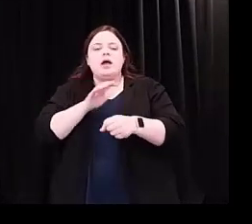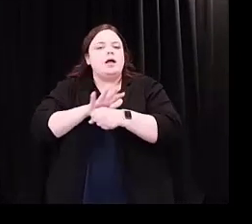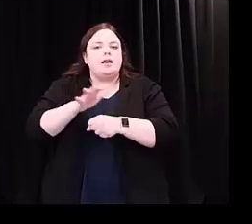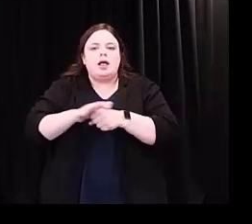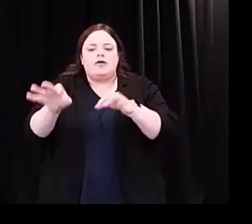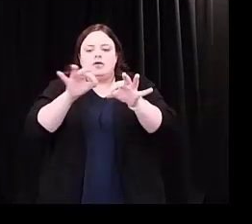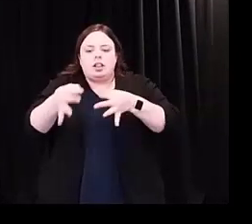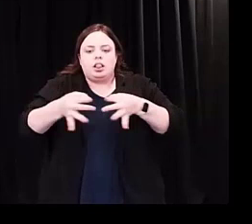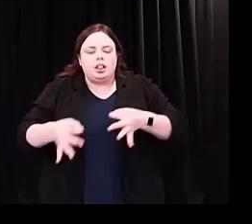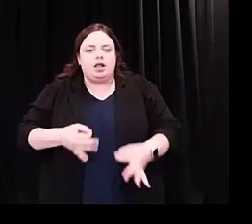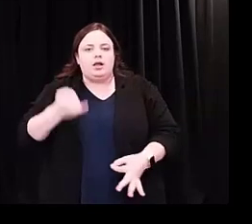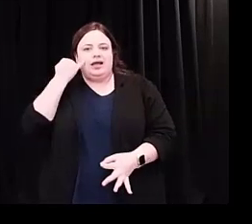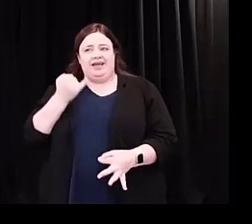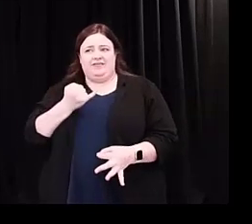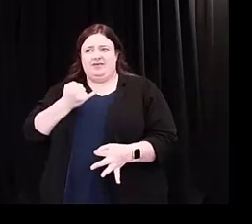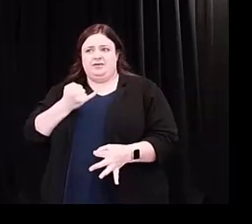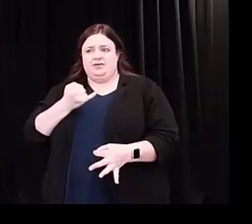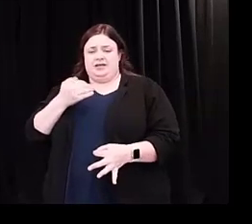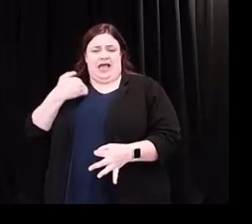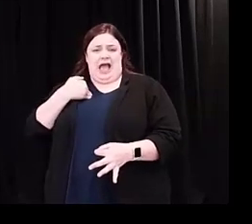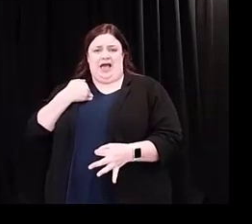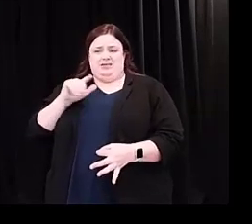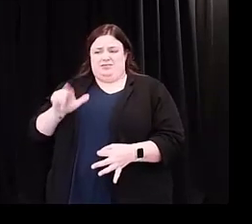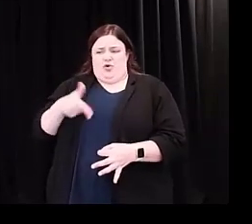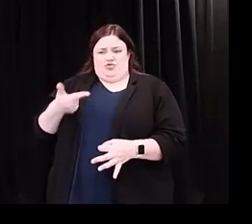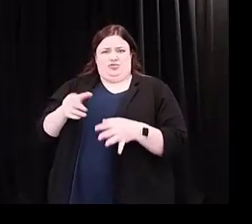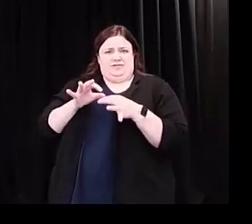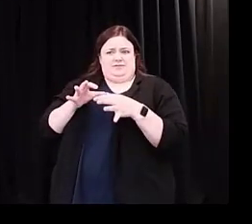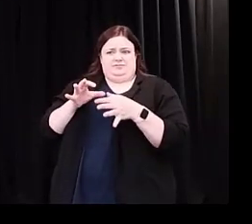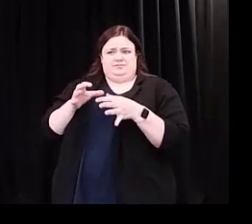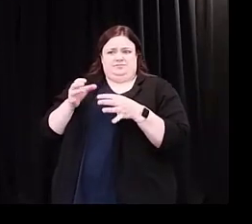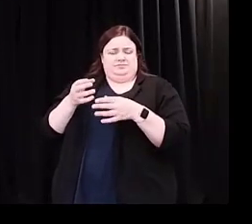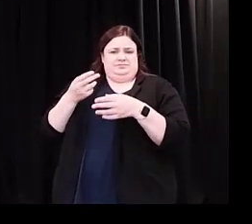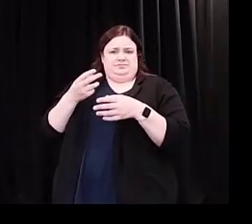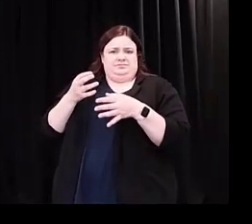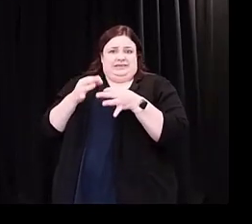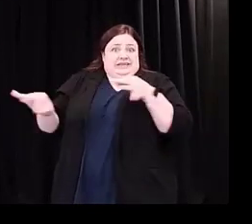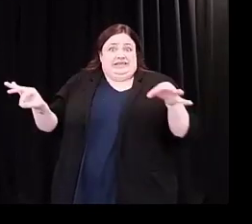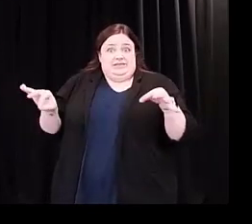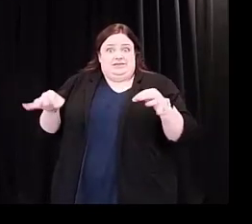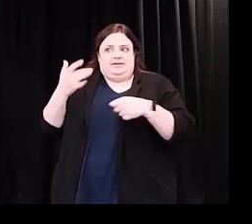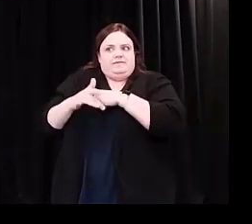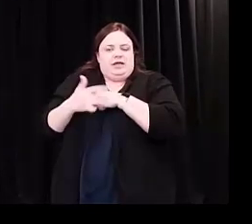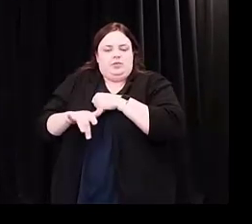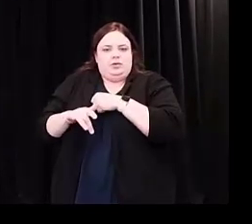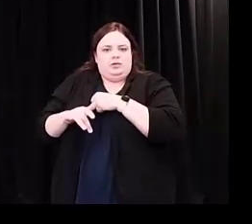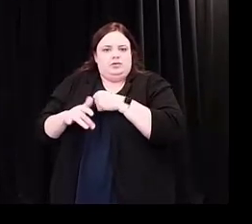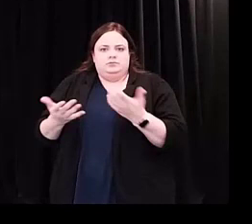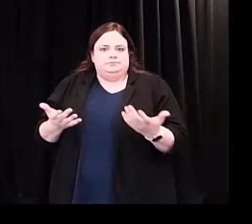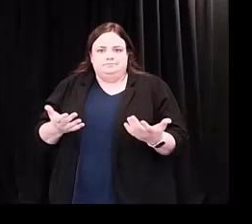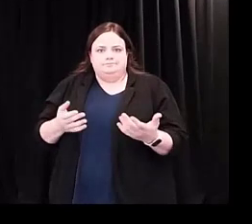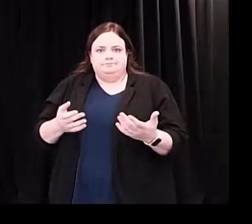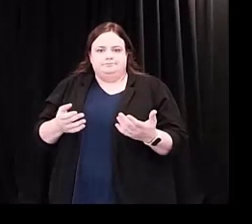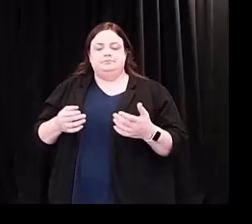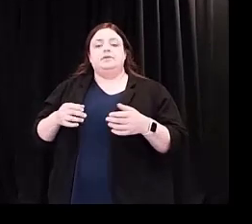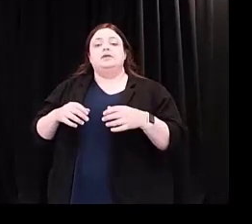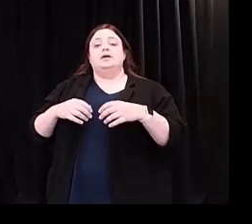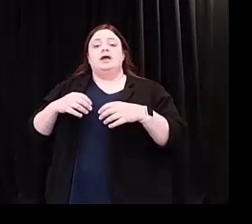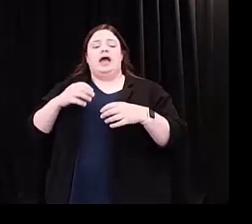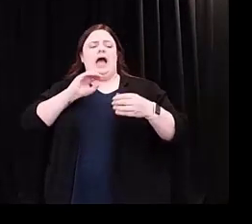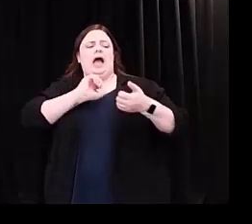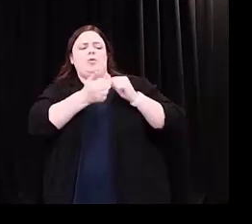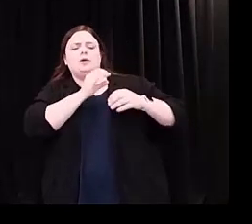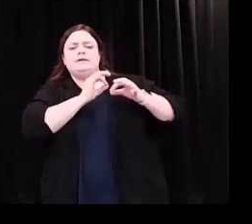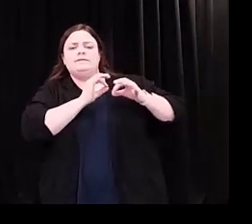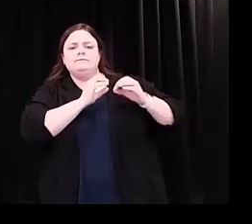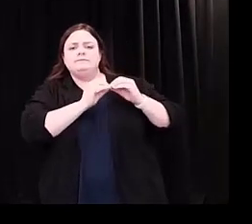description if there was even alt text available. How do we fix it? You could either rebuild it from